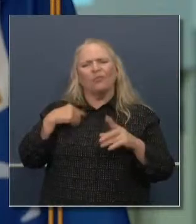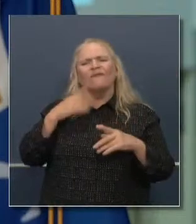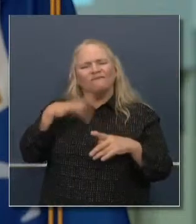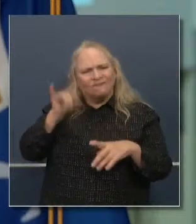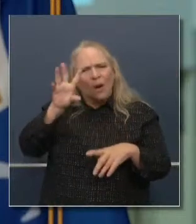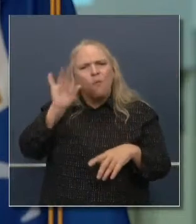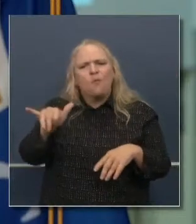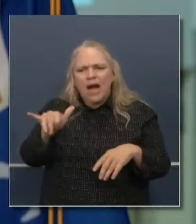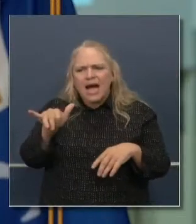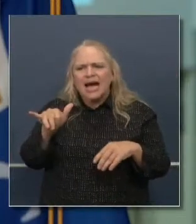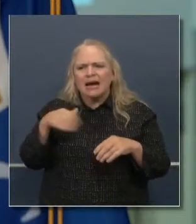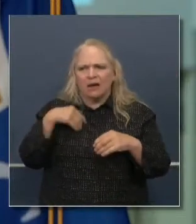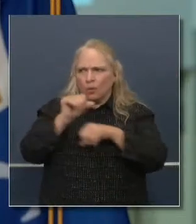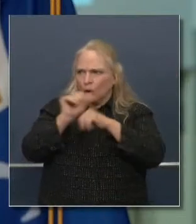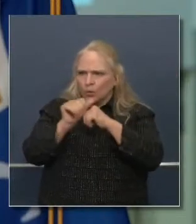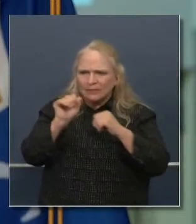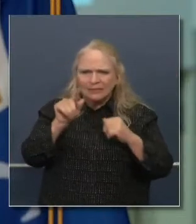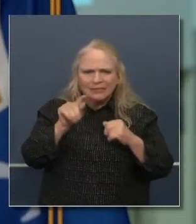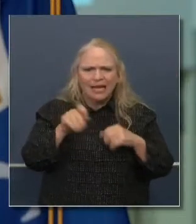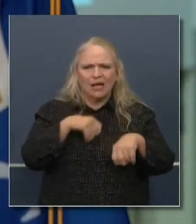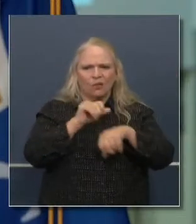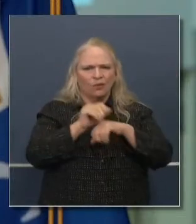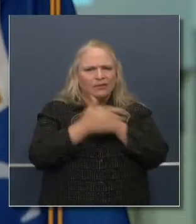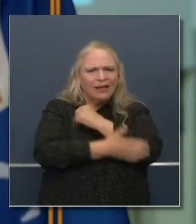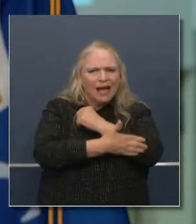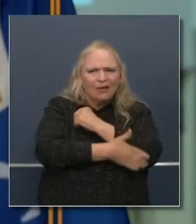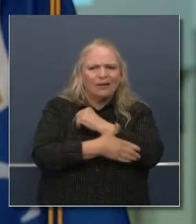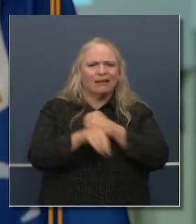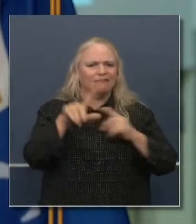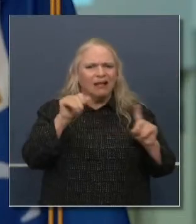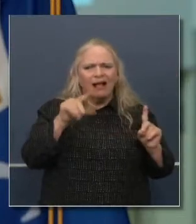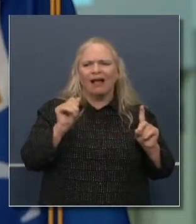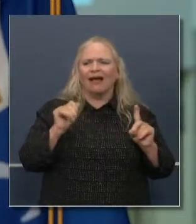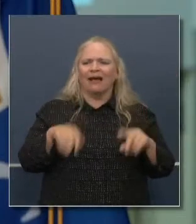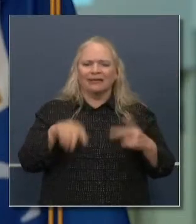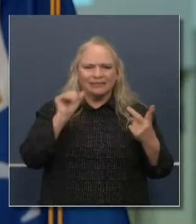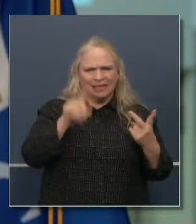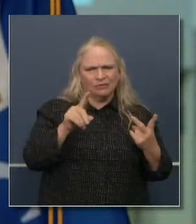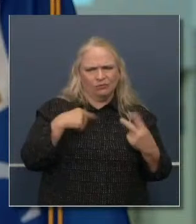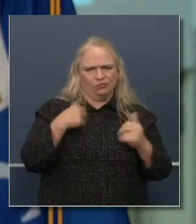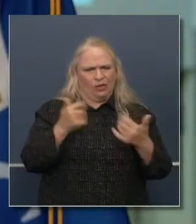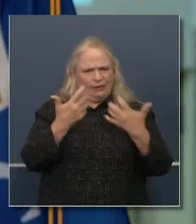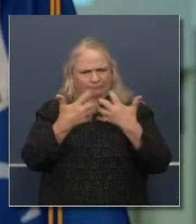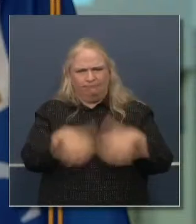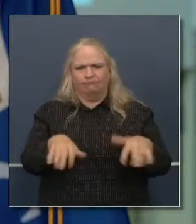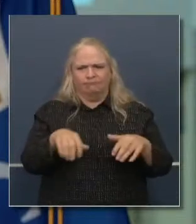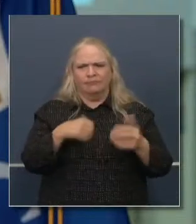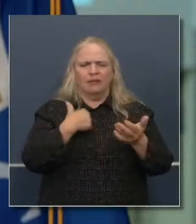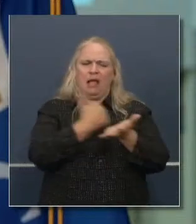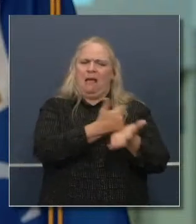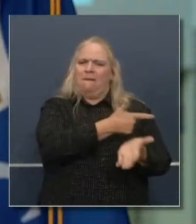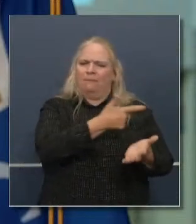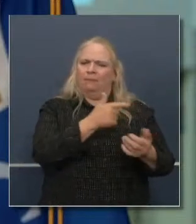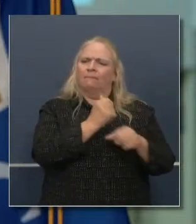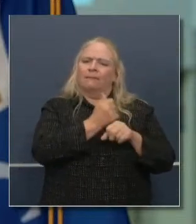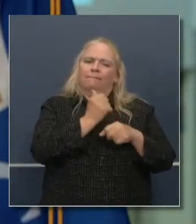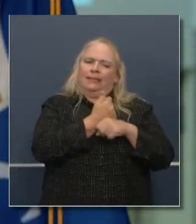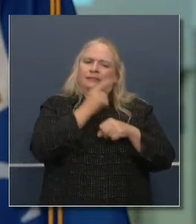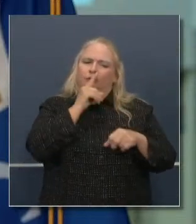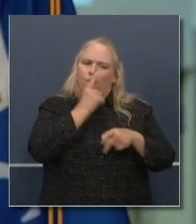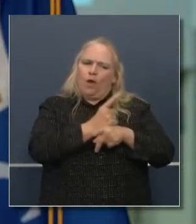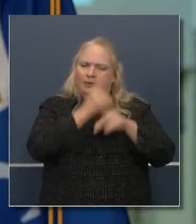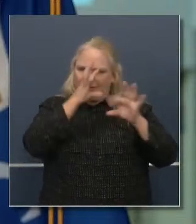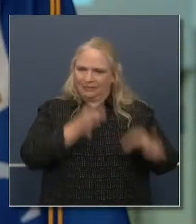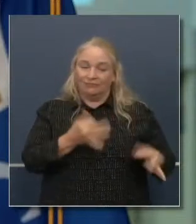just the county in Los Angeles, and the team down in San Diego for the decision they made today. Kathleen Ronayne,